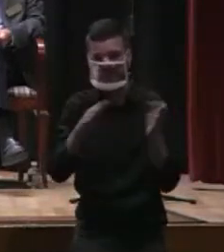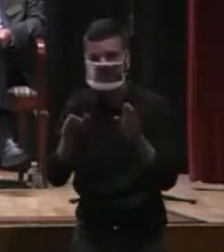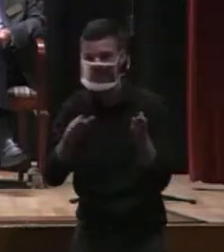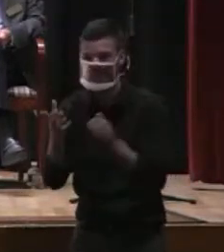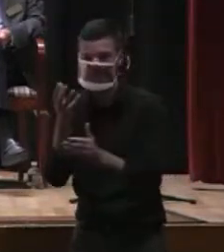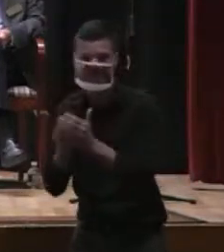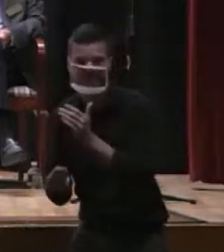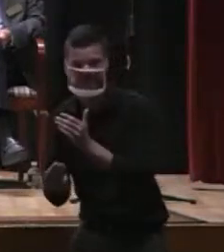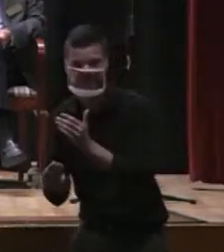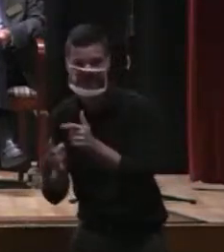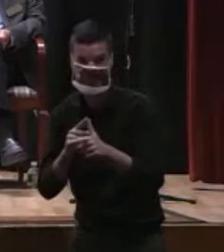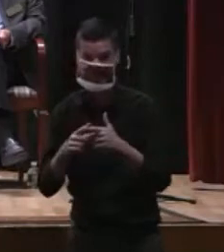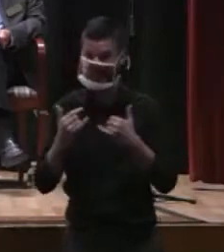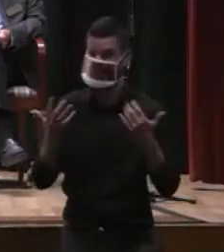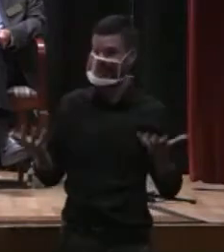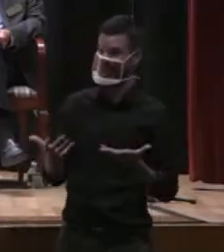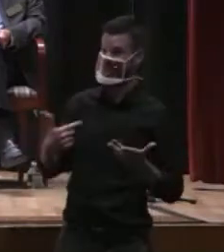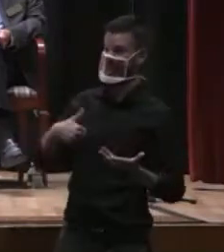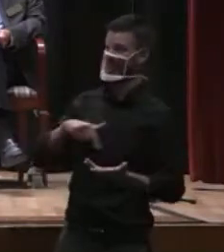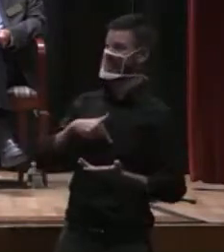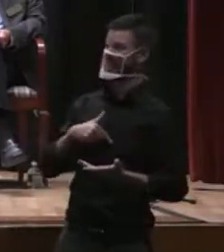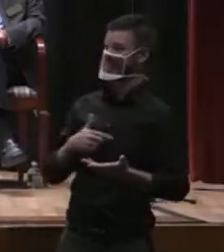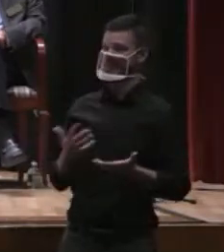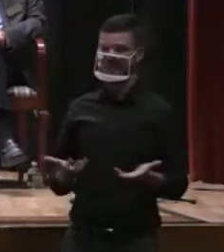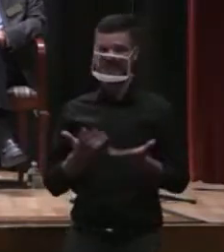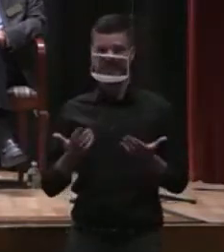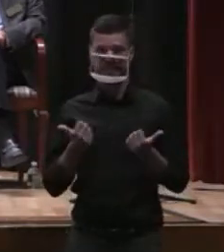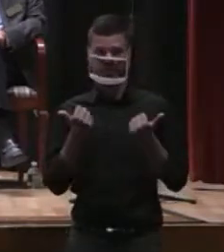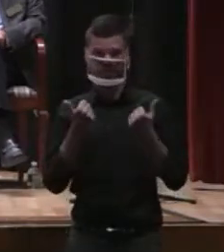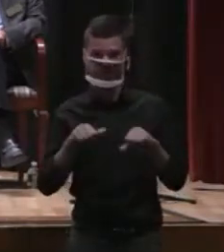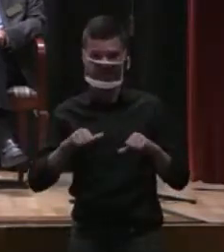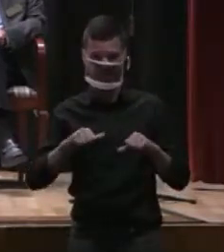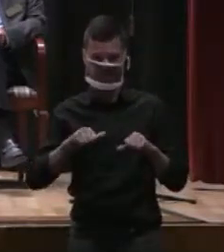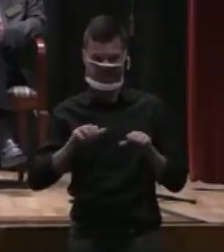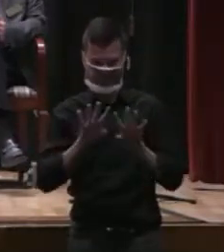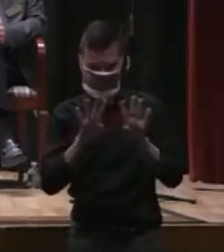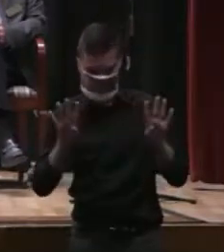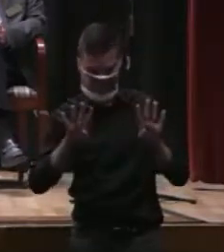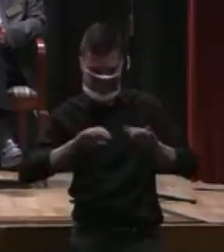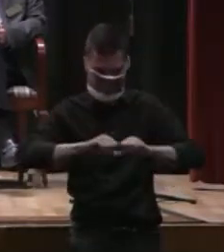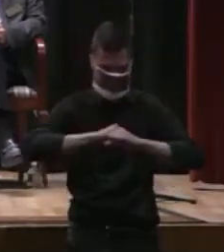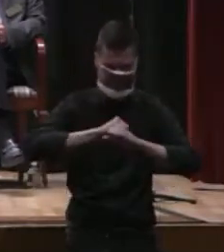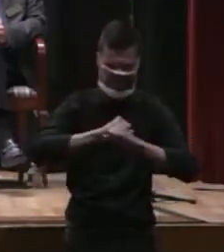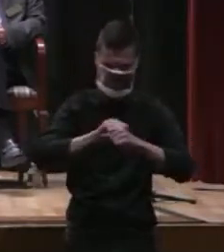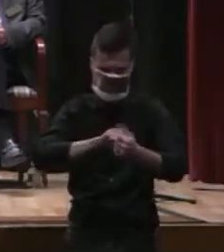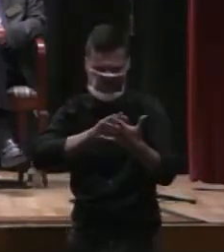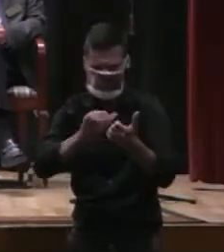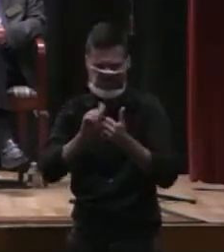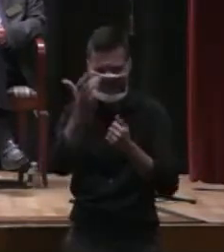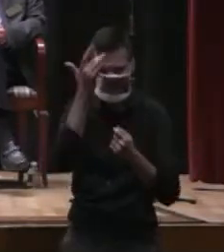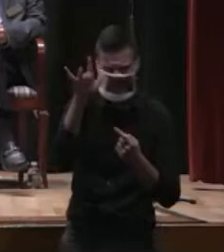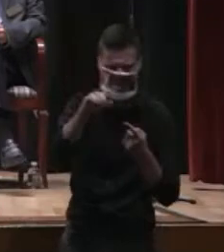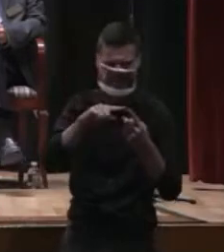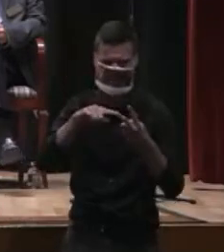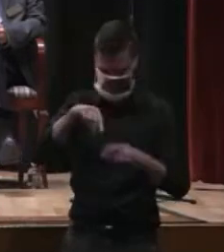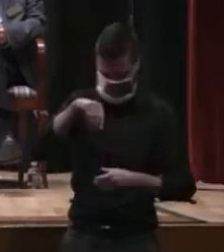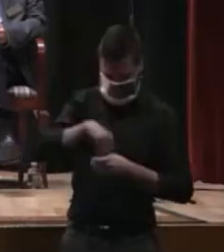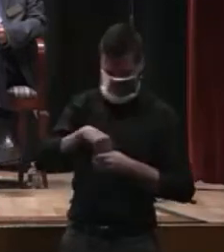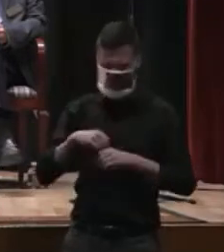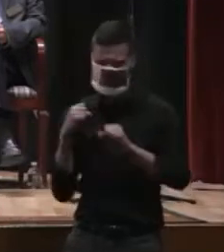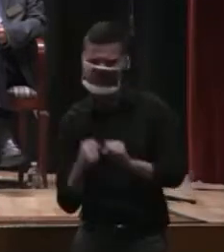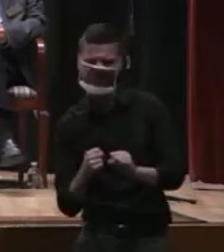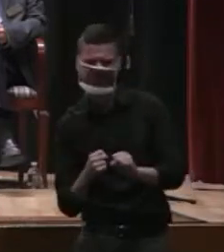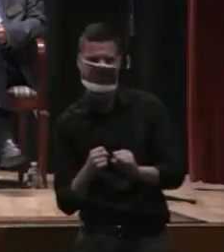we are, trying to be at the very line of defense and face it with intelligence and inner strength as